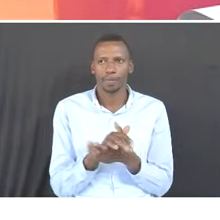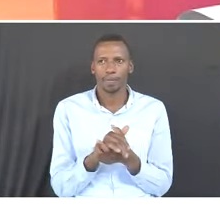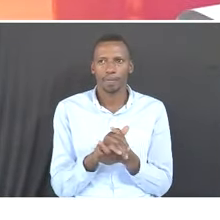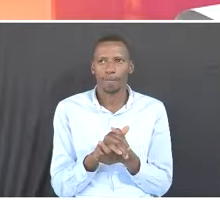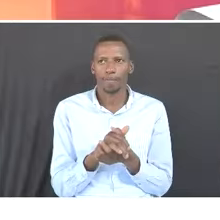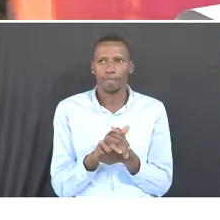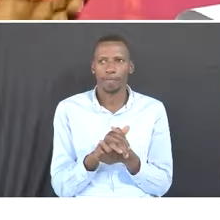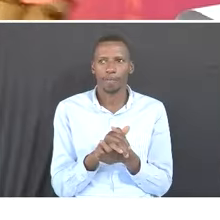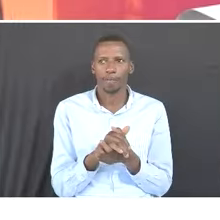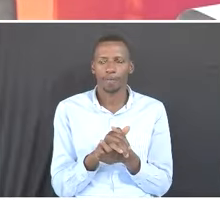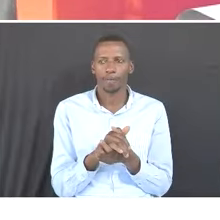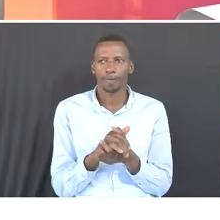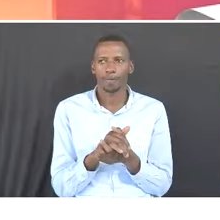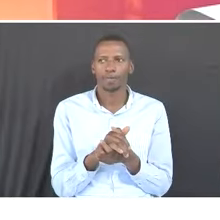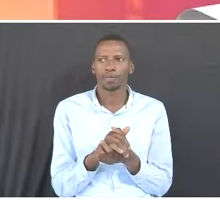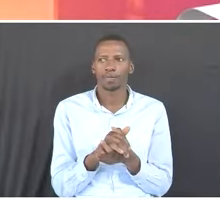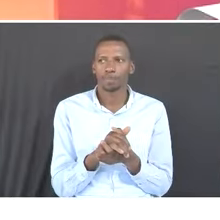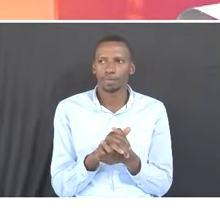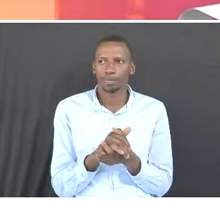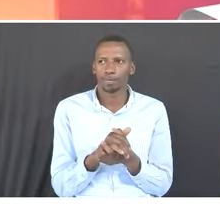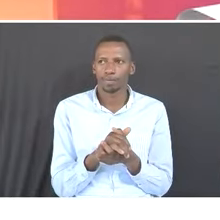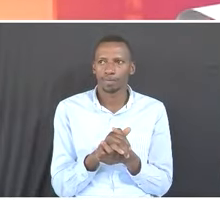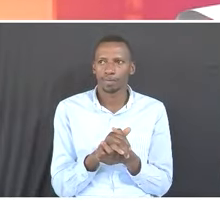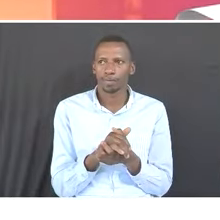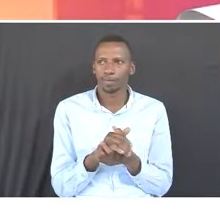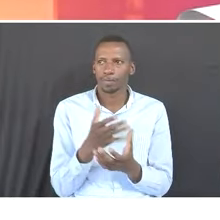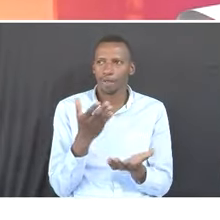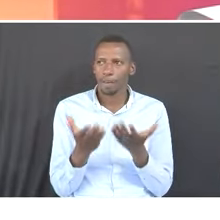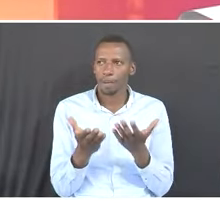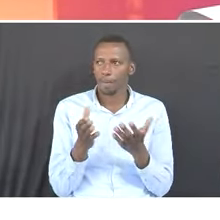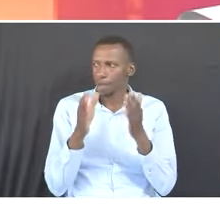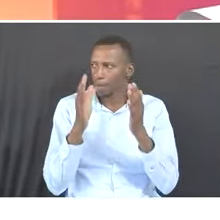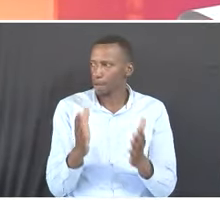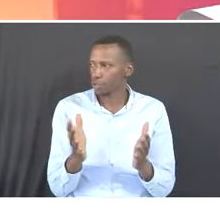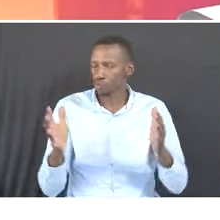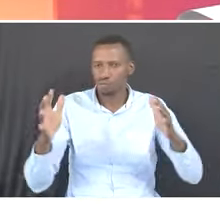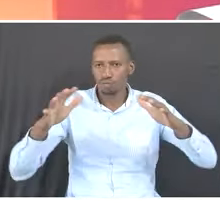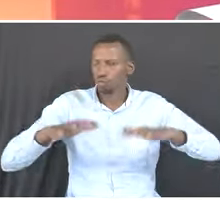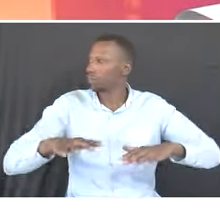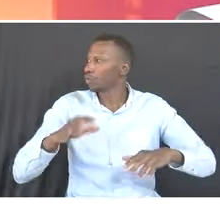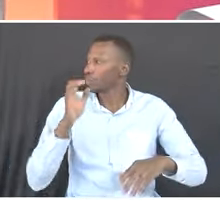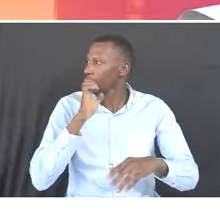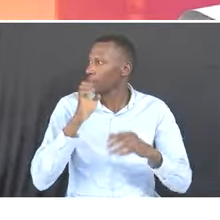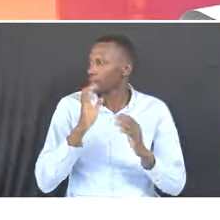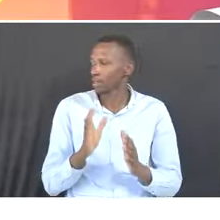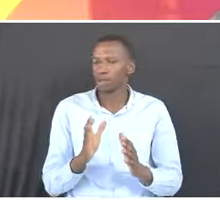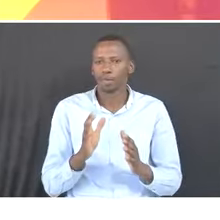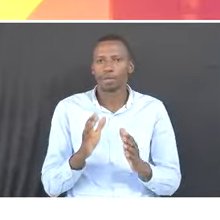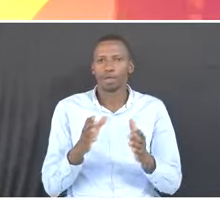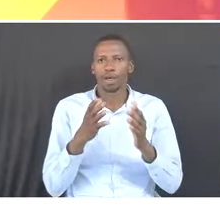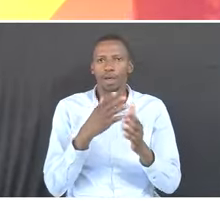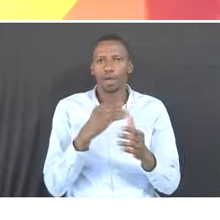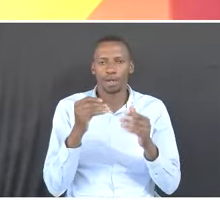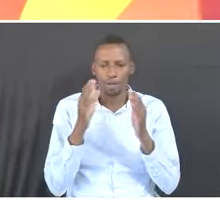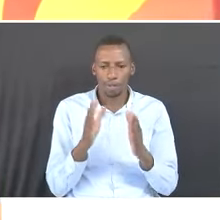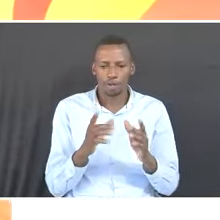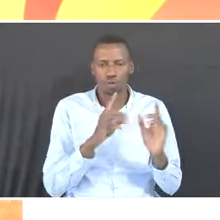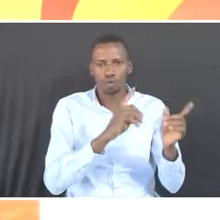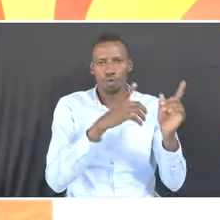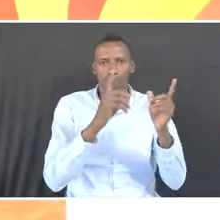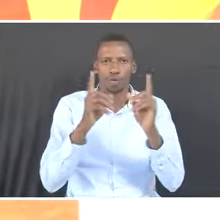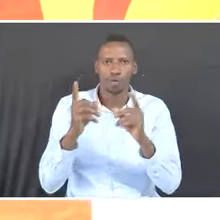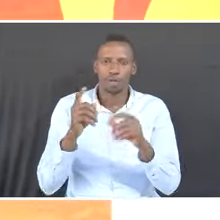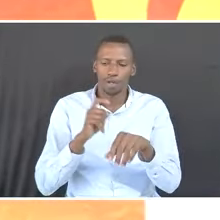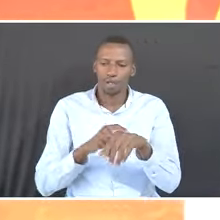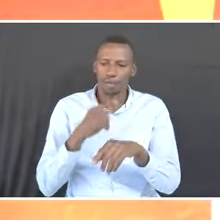Several chicken lose lives because someone was ordained an elder. And someone goes round, and when you say,